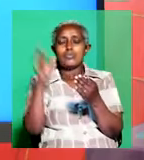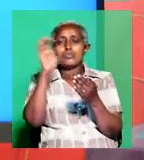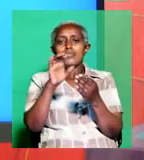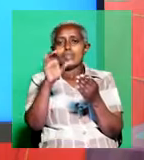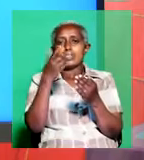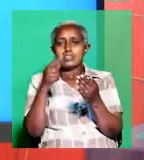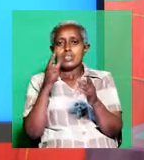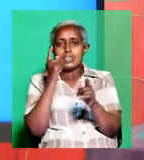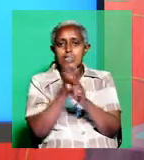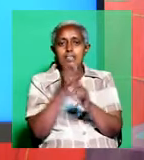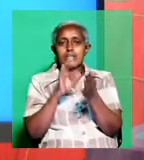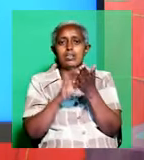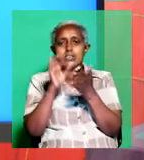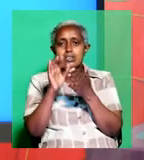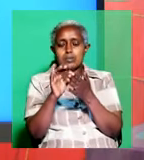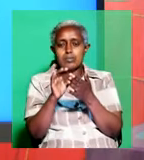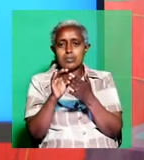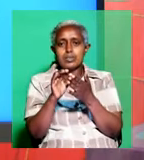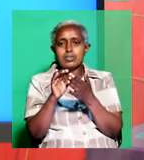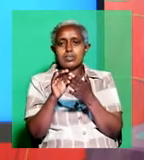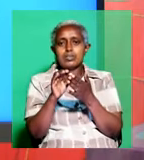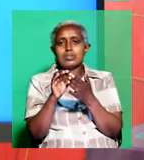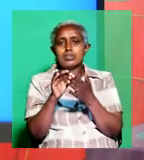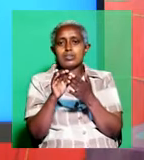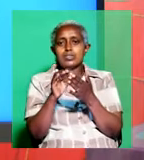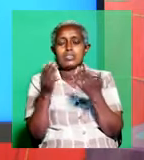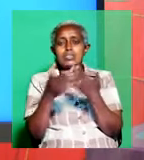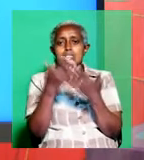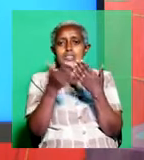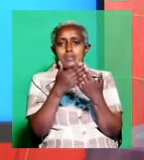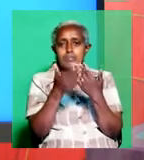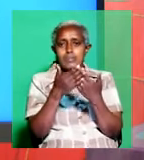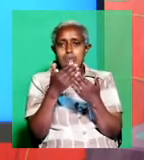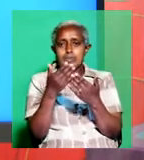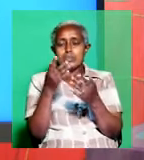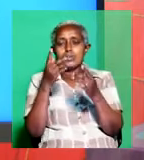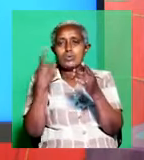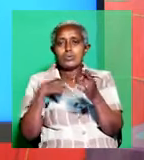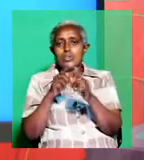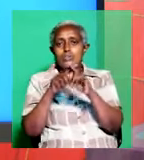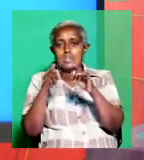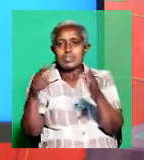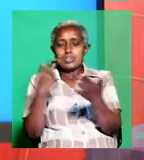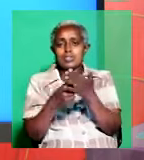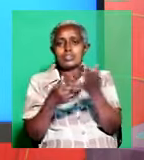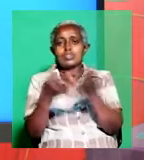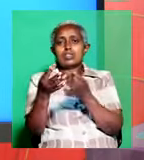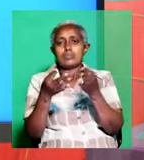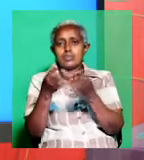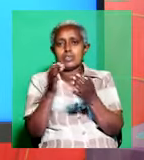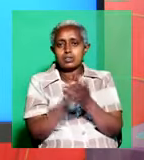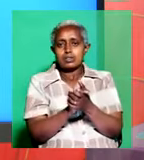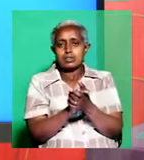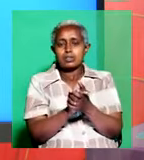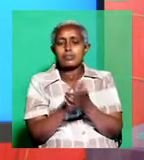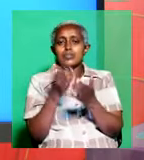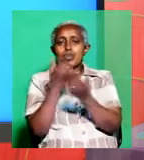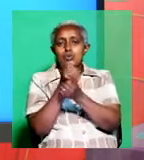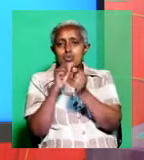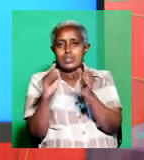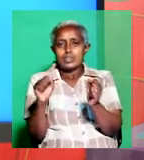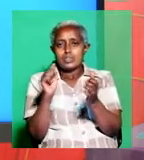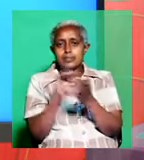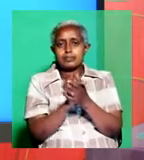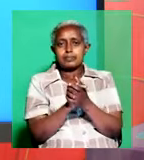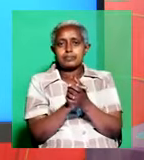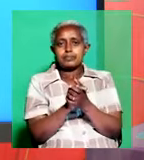find the critical numbers. To find the critical numbers, simply we differentiate this expression. Solution.